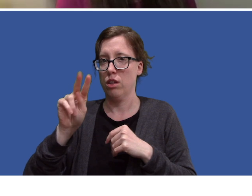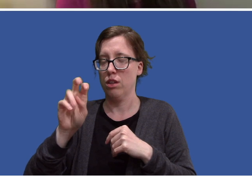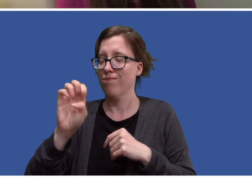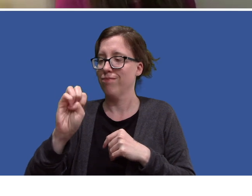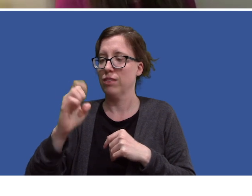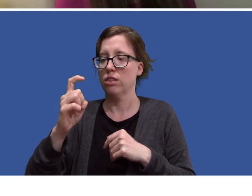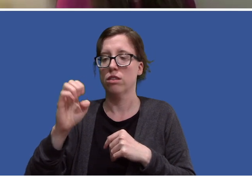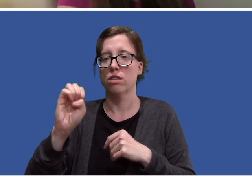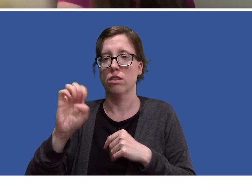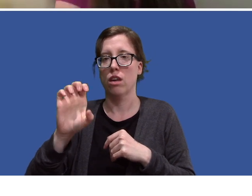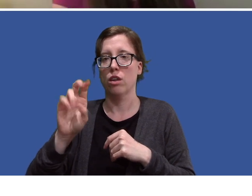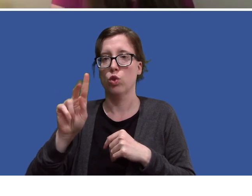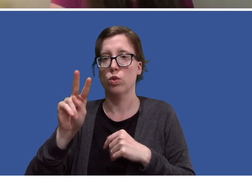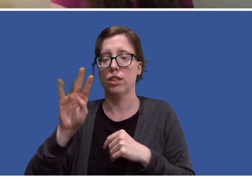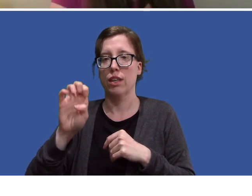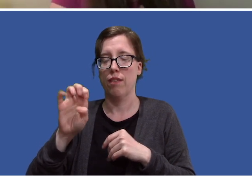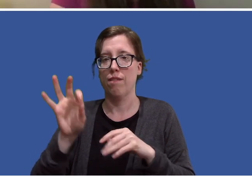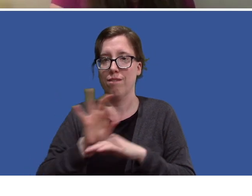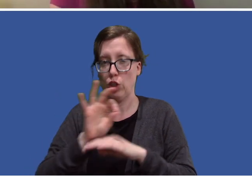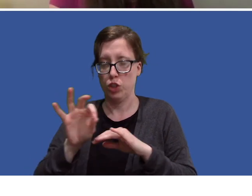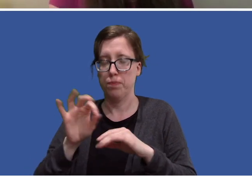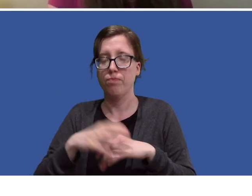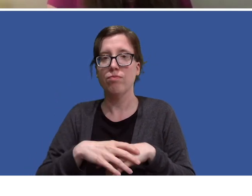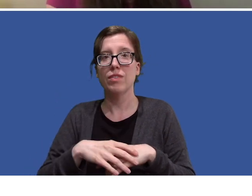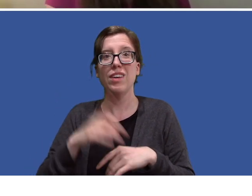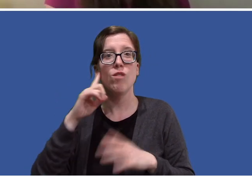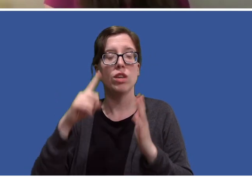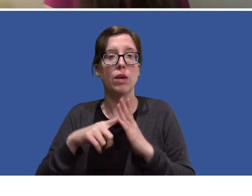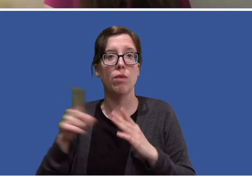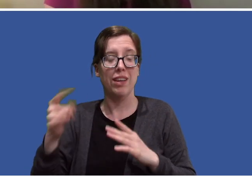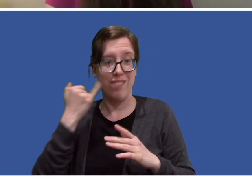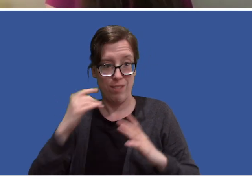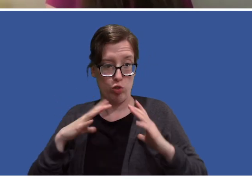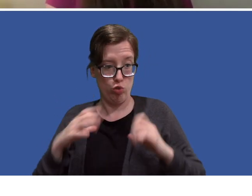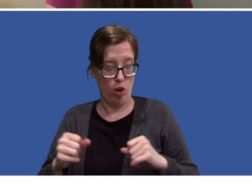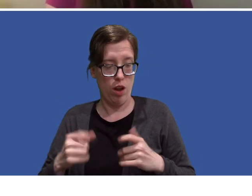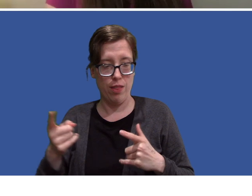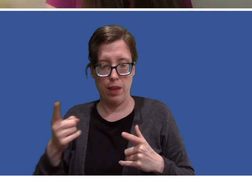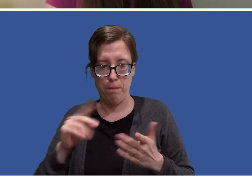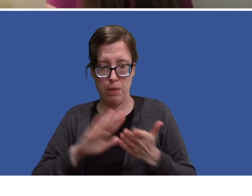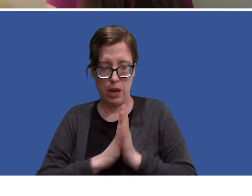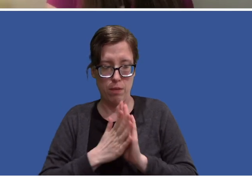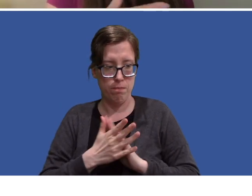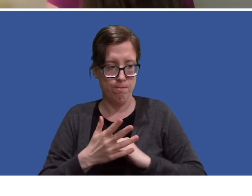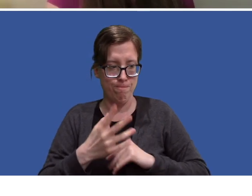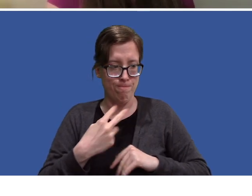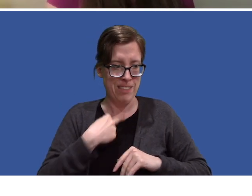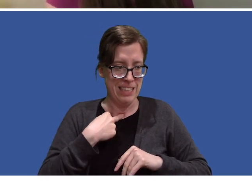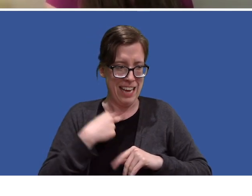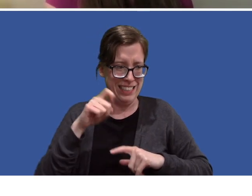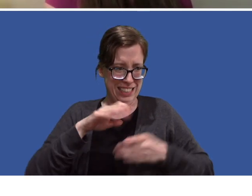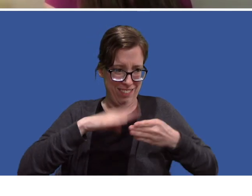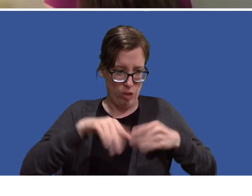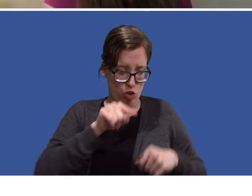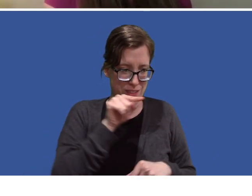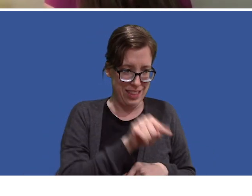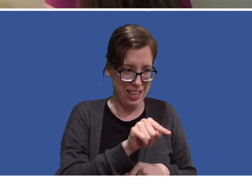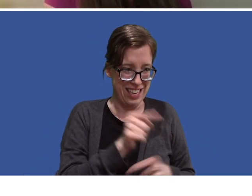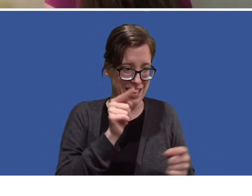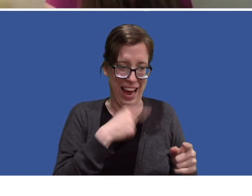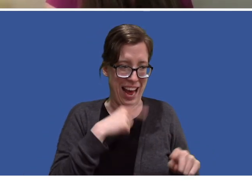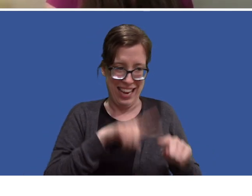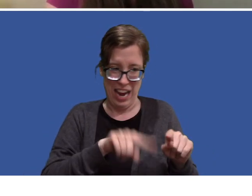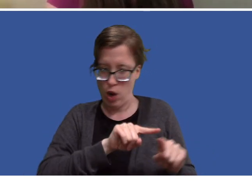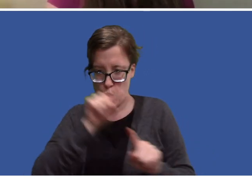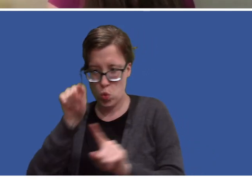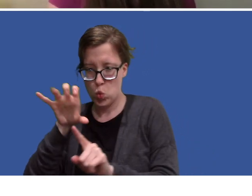they're doing until they feel like they've finished that activity. So providing a warning, they may